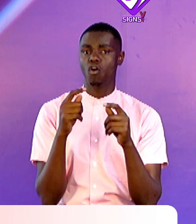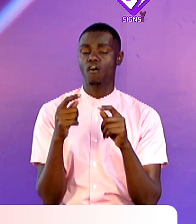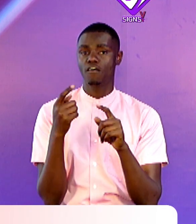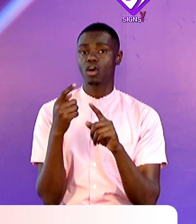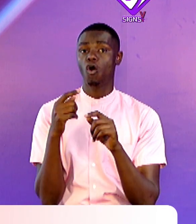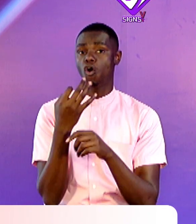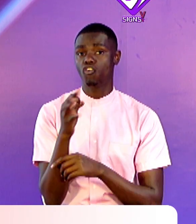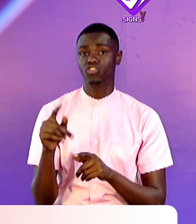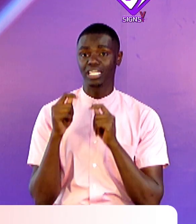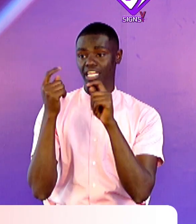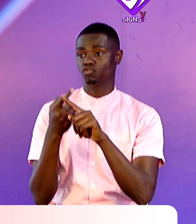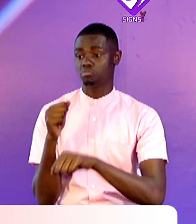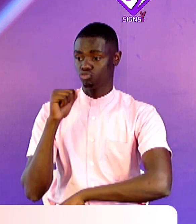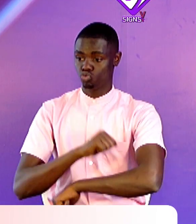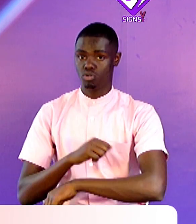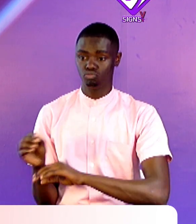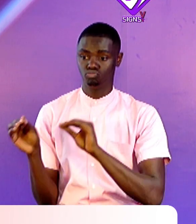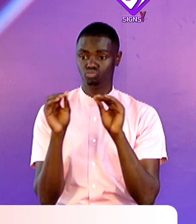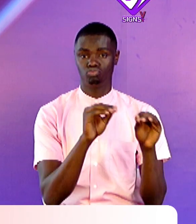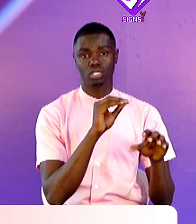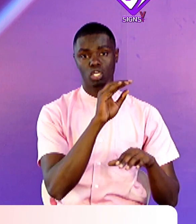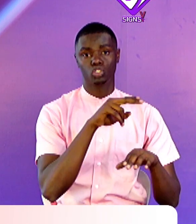the national teams?